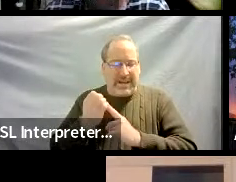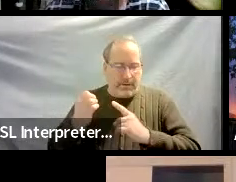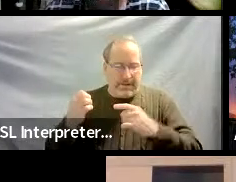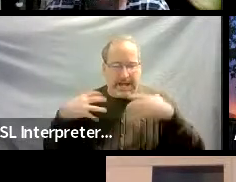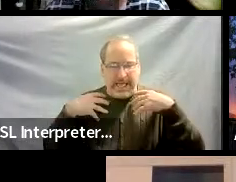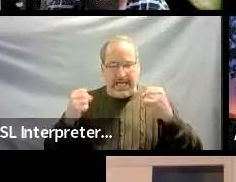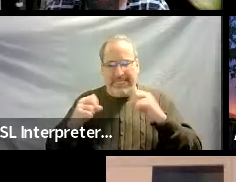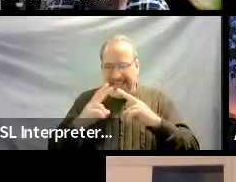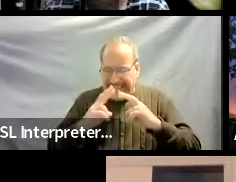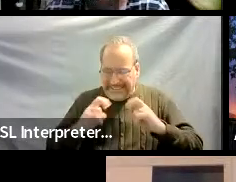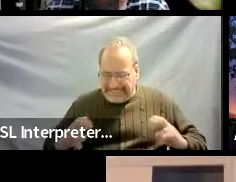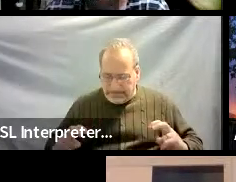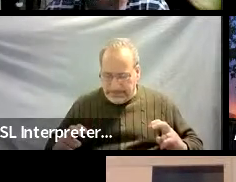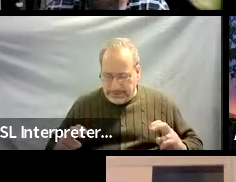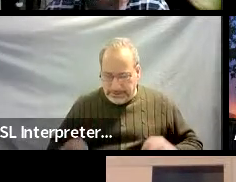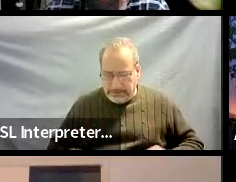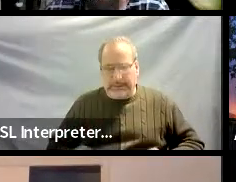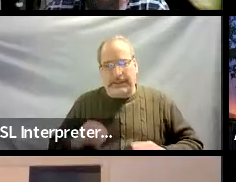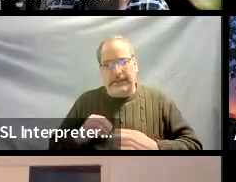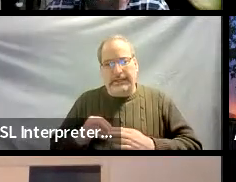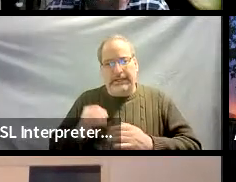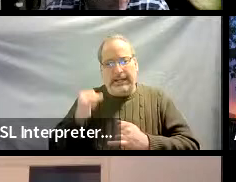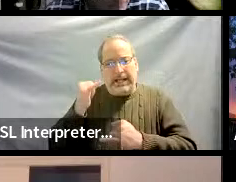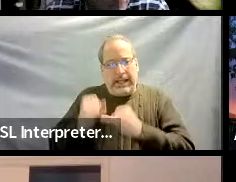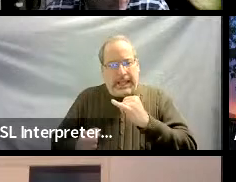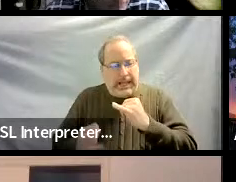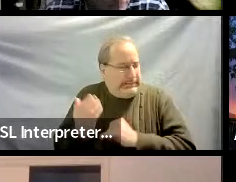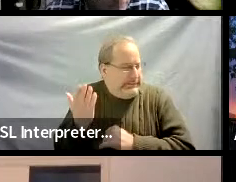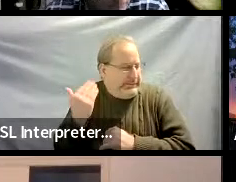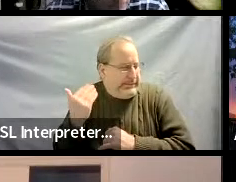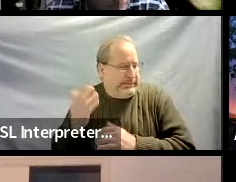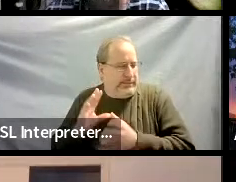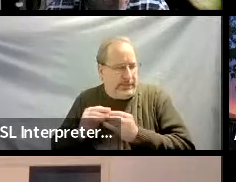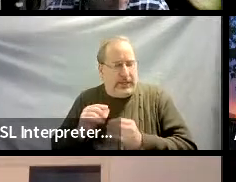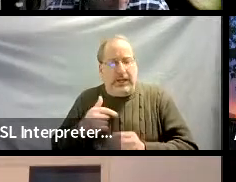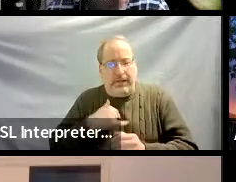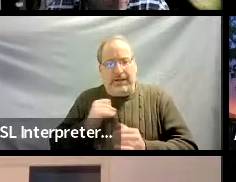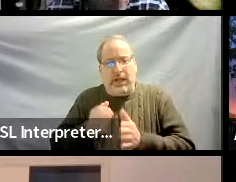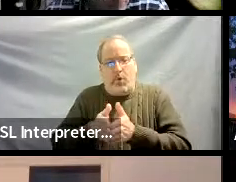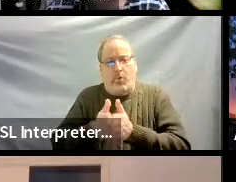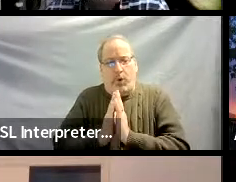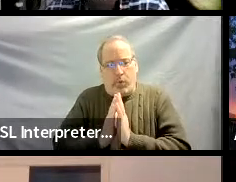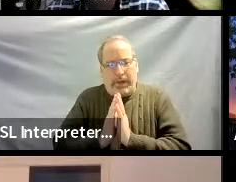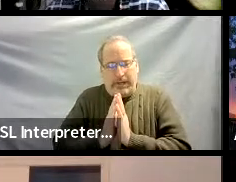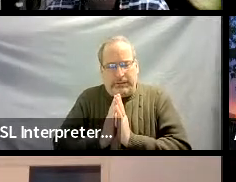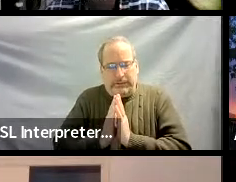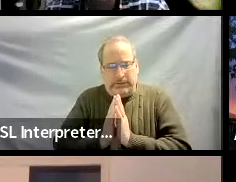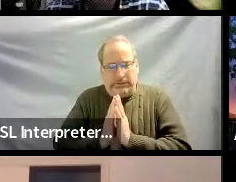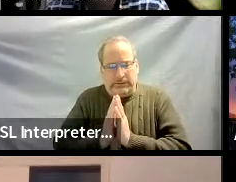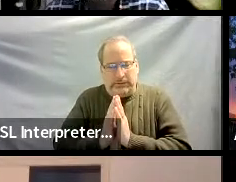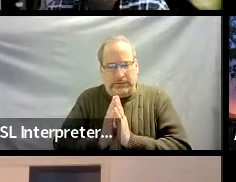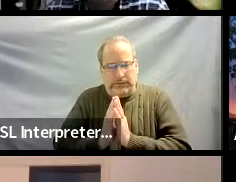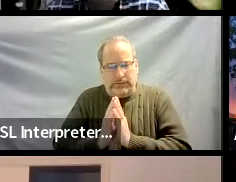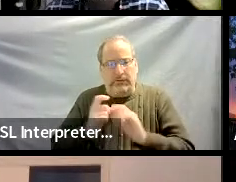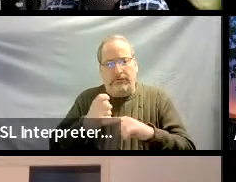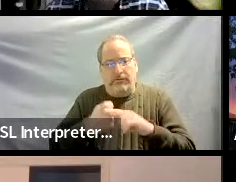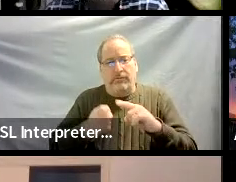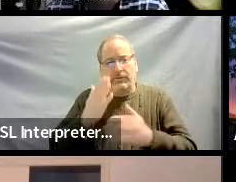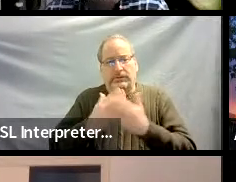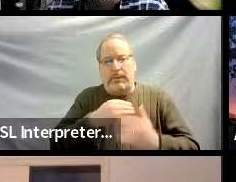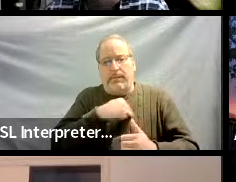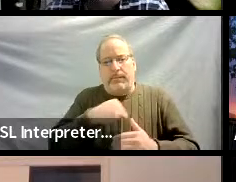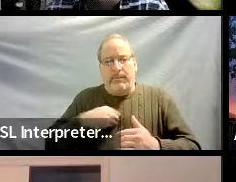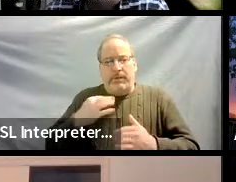Assessment, in the last agenda setting meeting, there was a request actually by some of the members of the committee